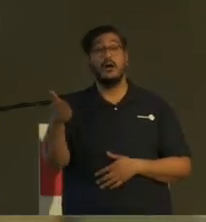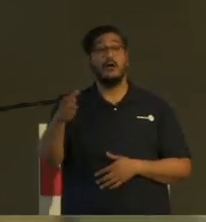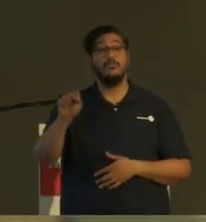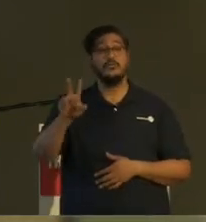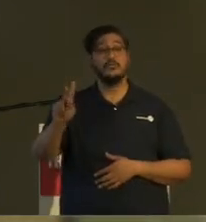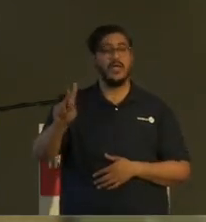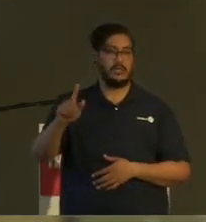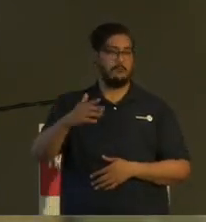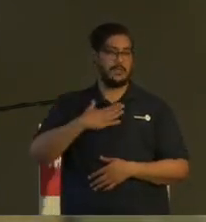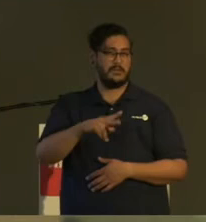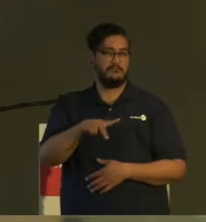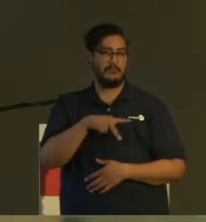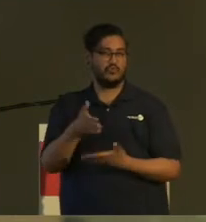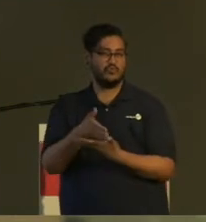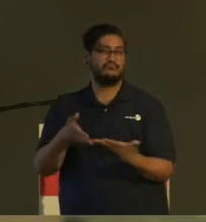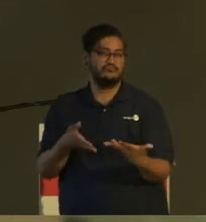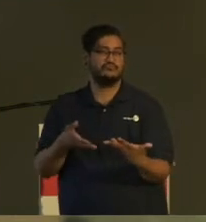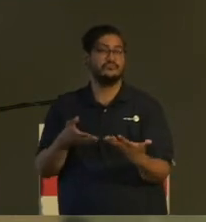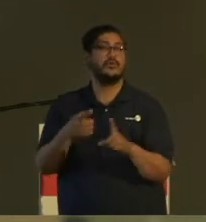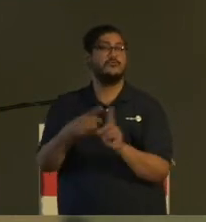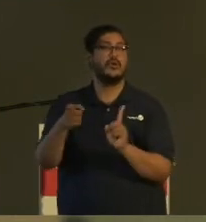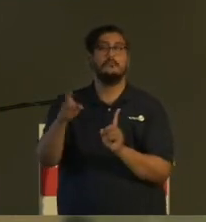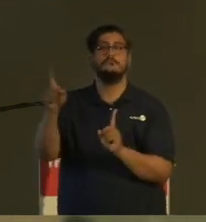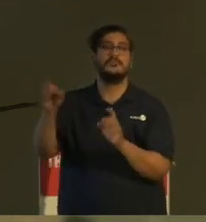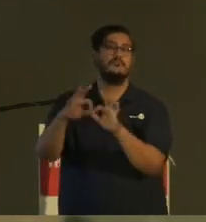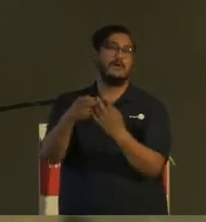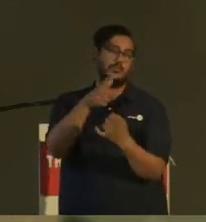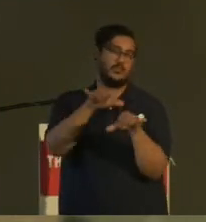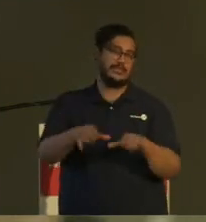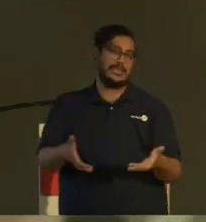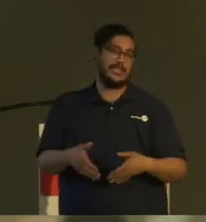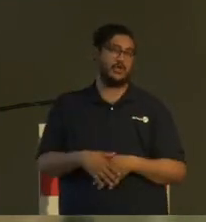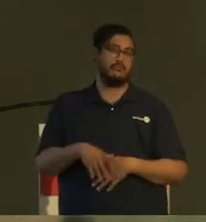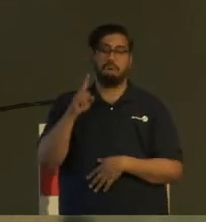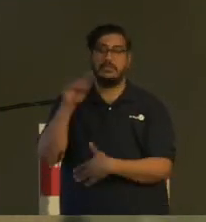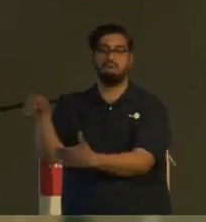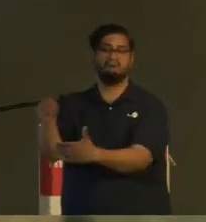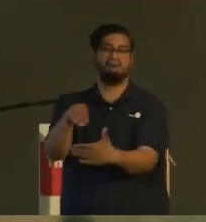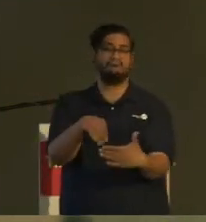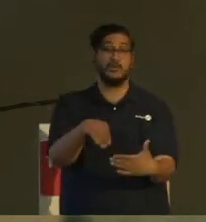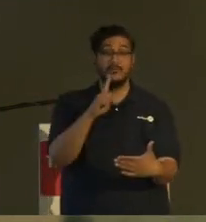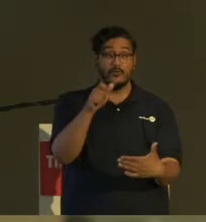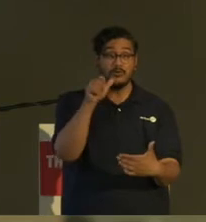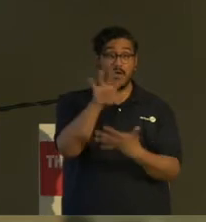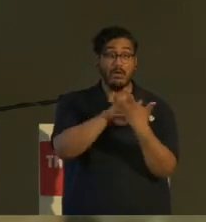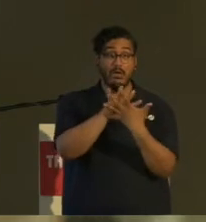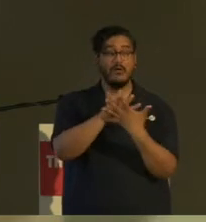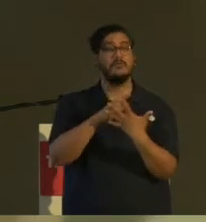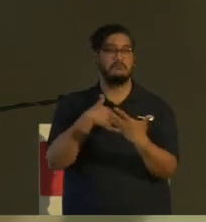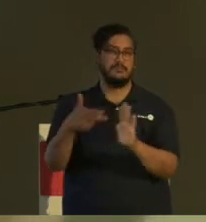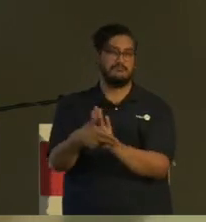store the personal effects dropped off by the relatives of those staying here. To avoid mix-ups, I label them with the names of the